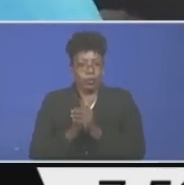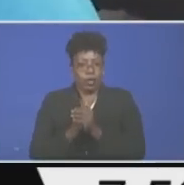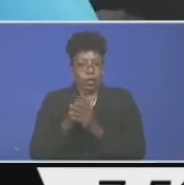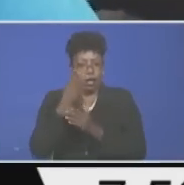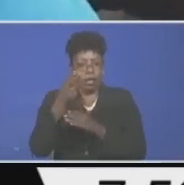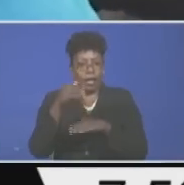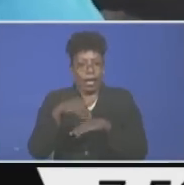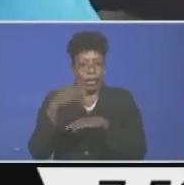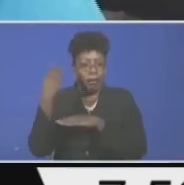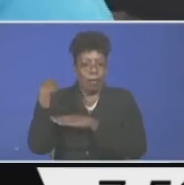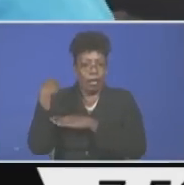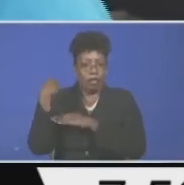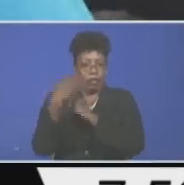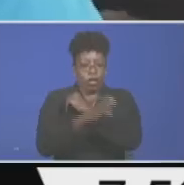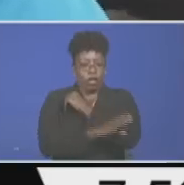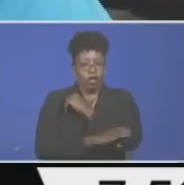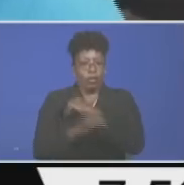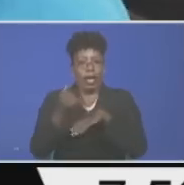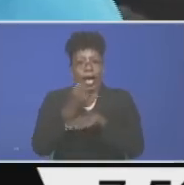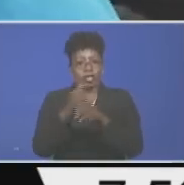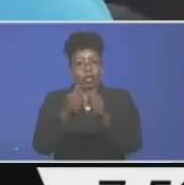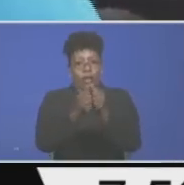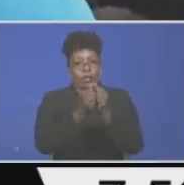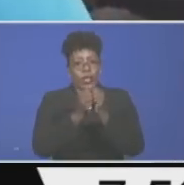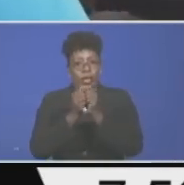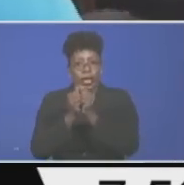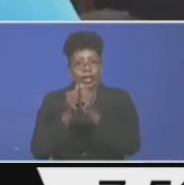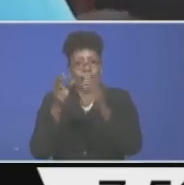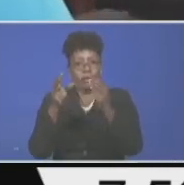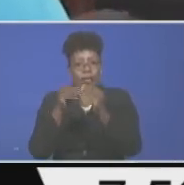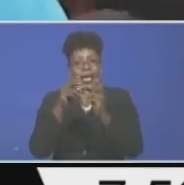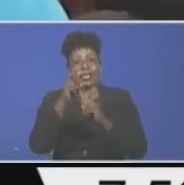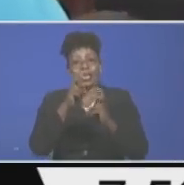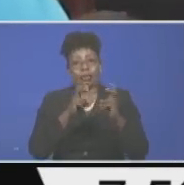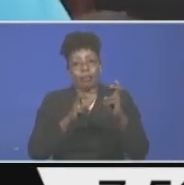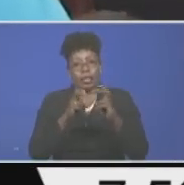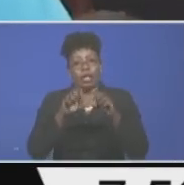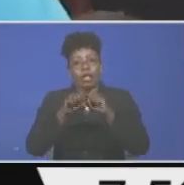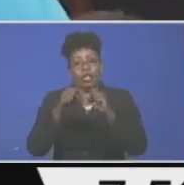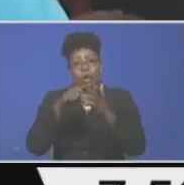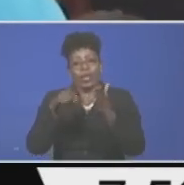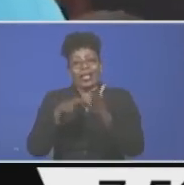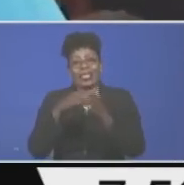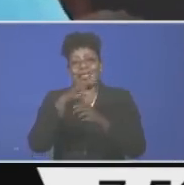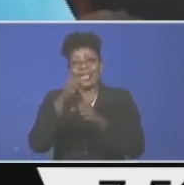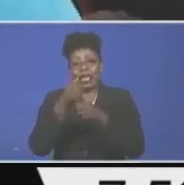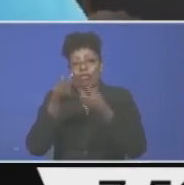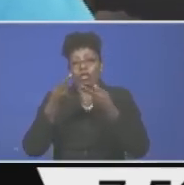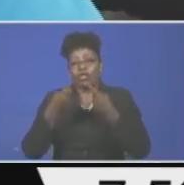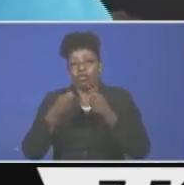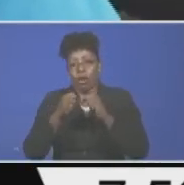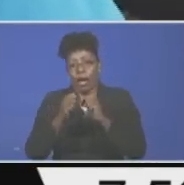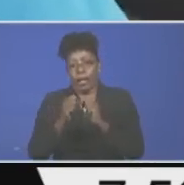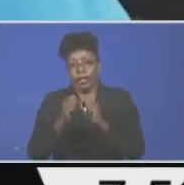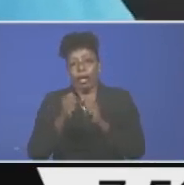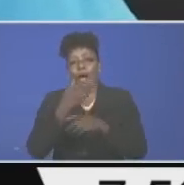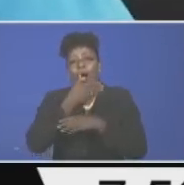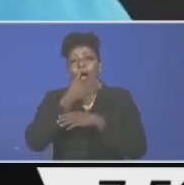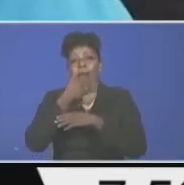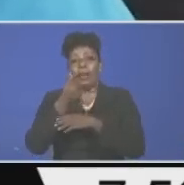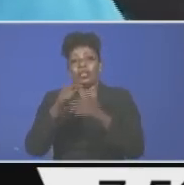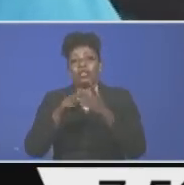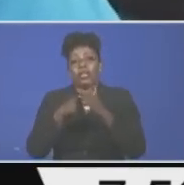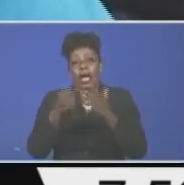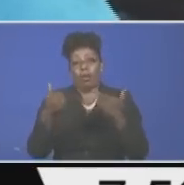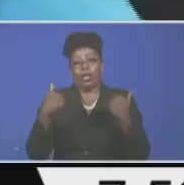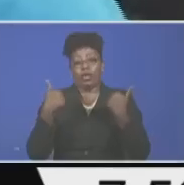for the rest of the Caribbean islands to come together and meet and compete. So this year, we're trying our best to start with the